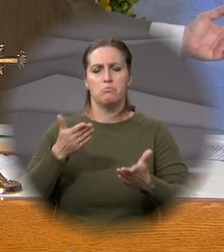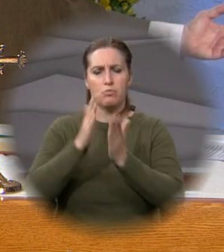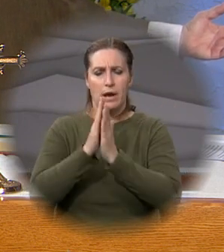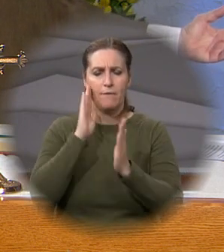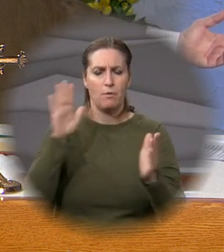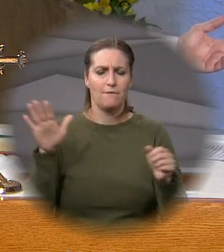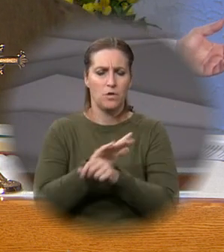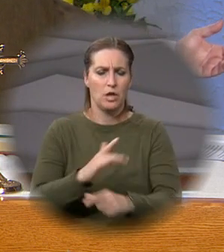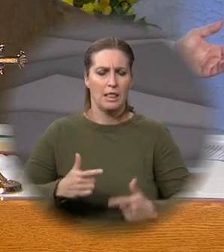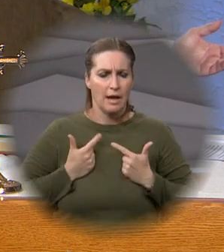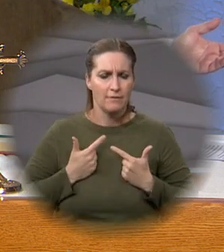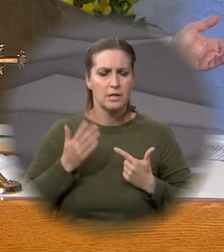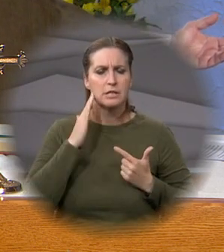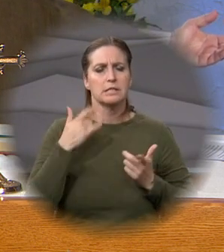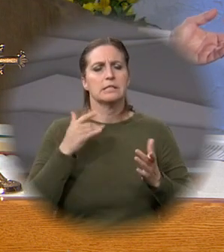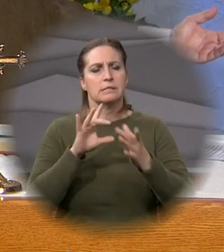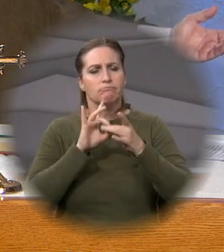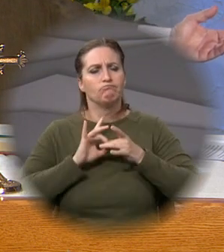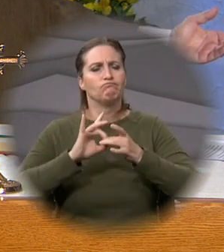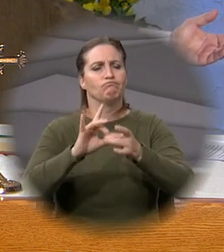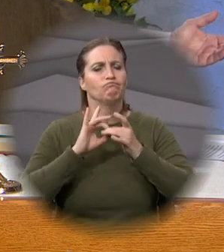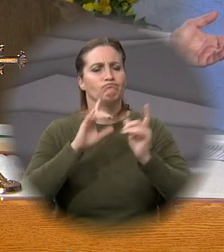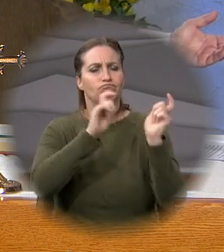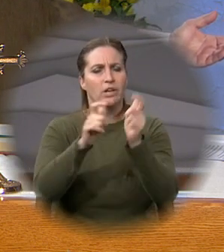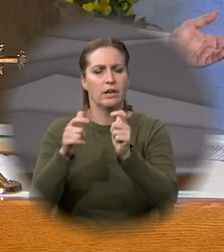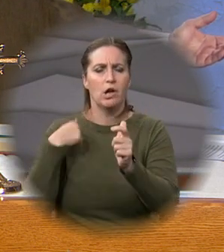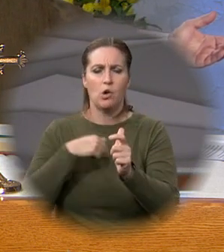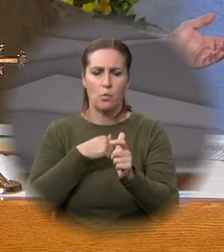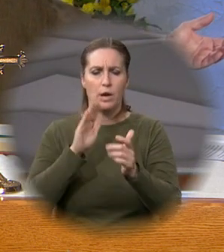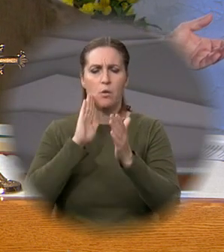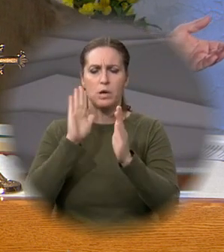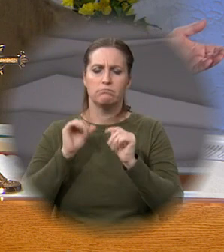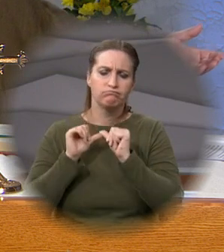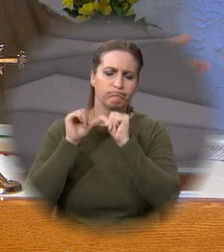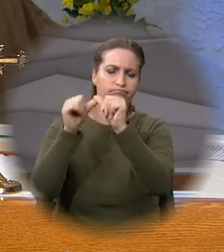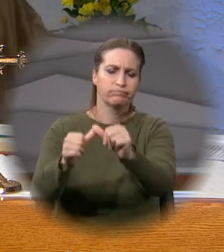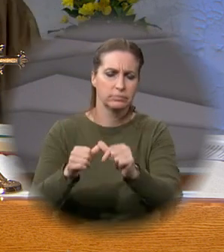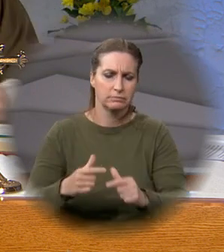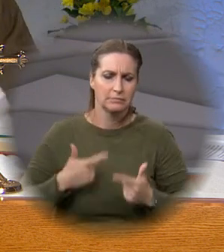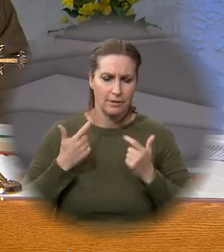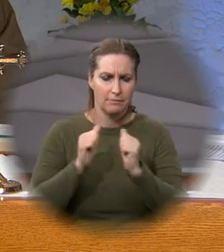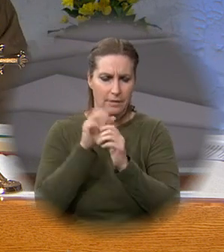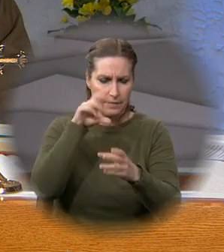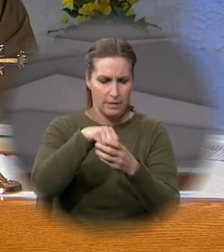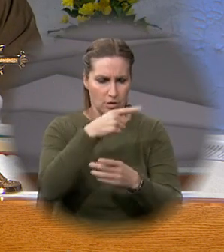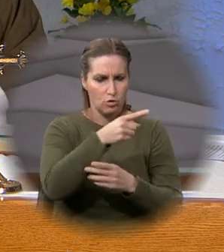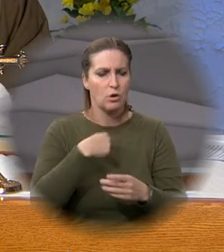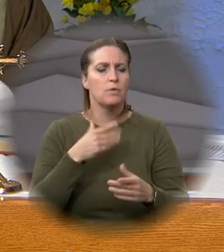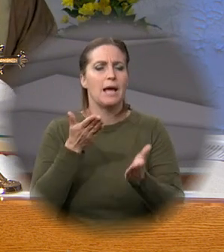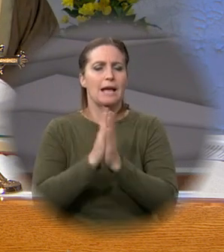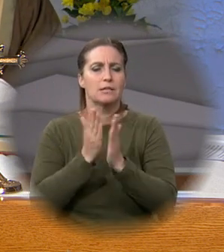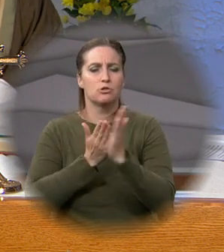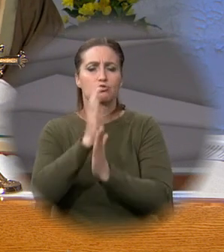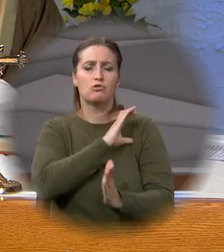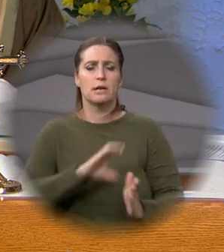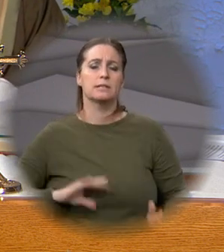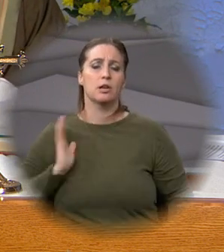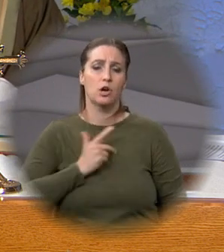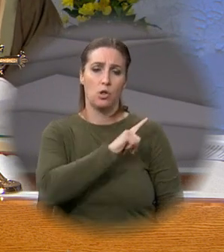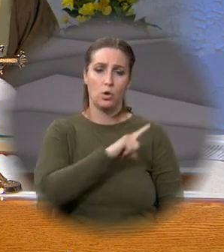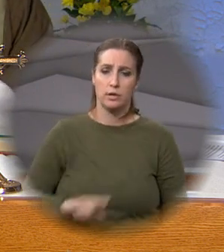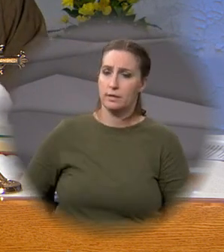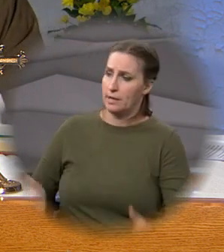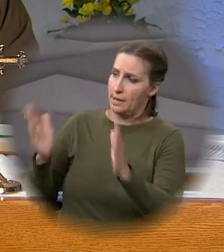that bound to you in lasting charity, we may bear fruit that lasts forever. We ask this through Christ, our